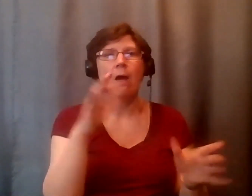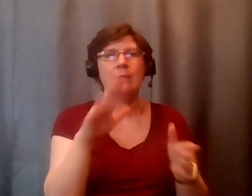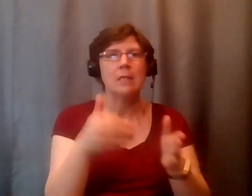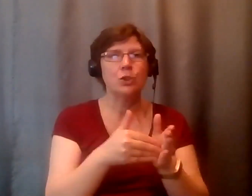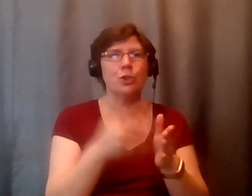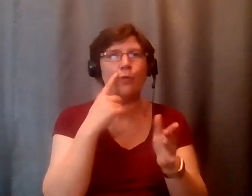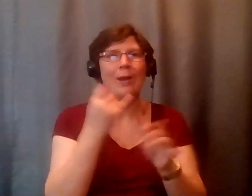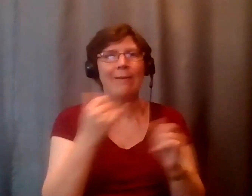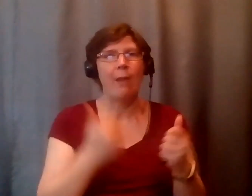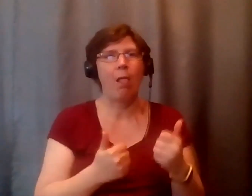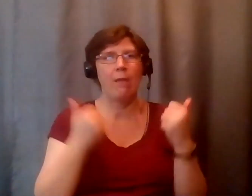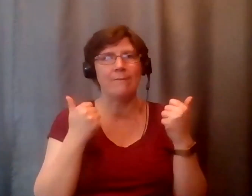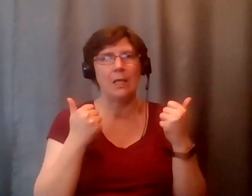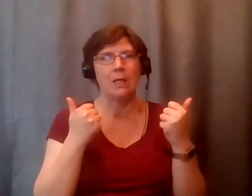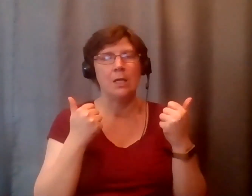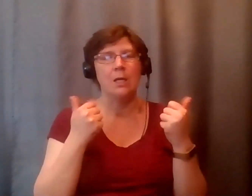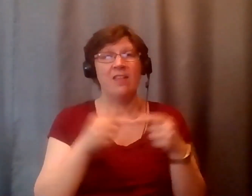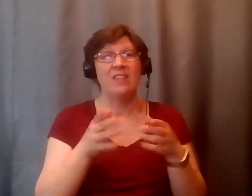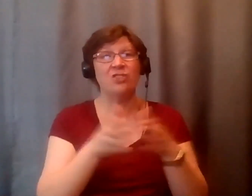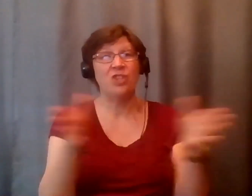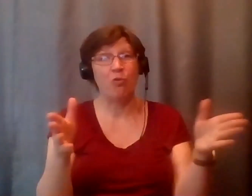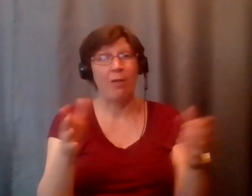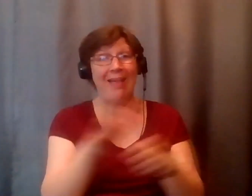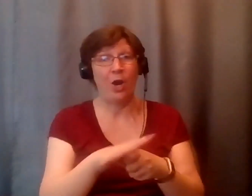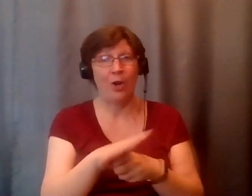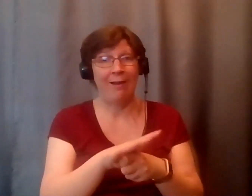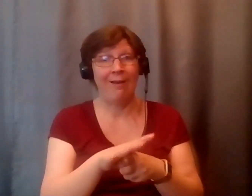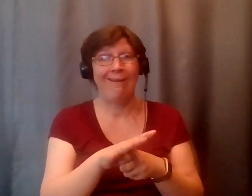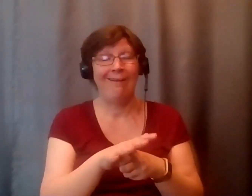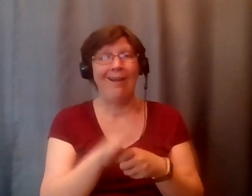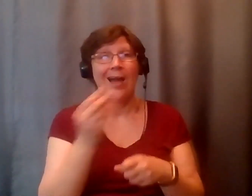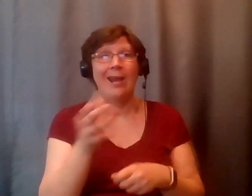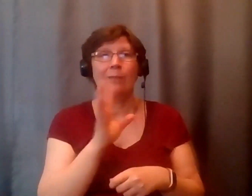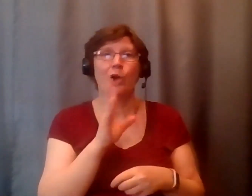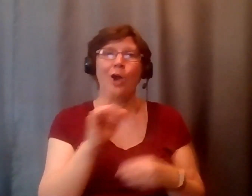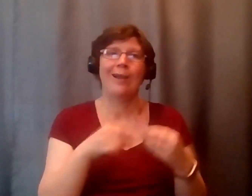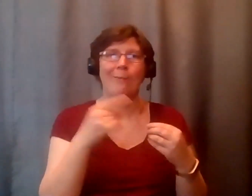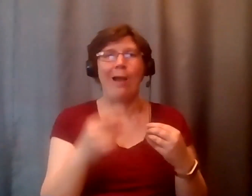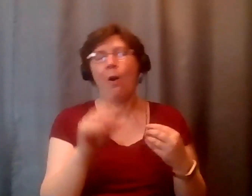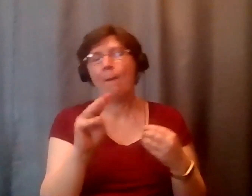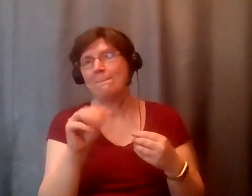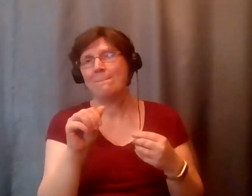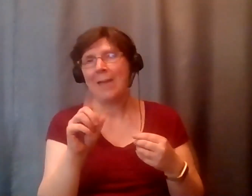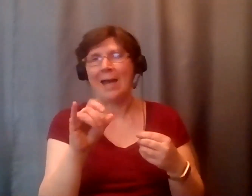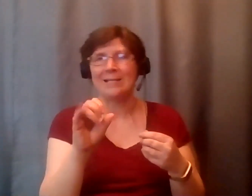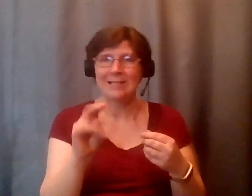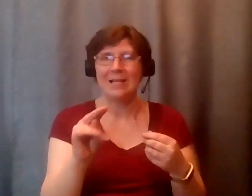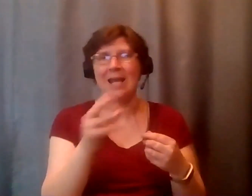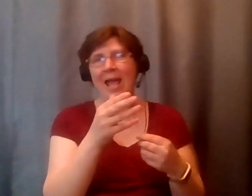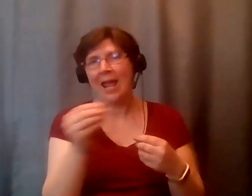Independent Living in this general area, and I'm talking about Madison County and St. Clair County,